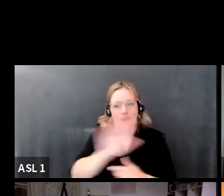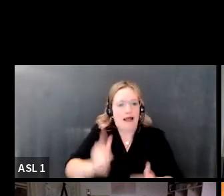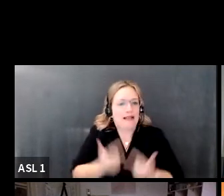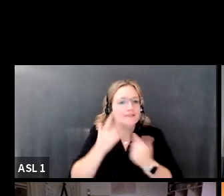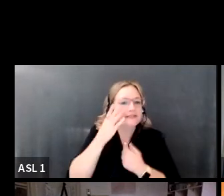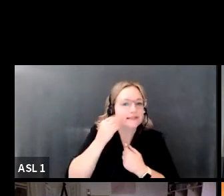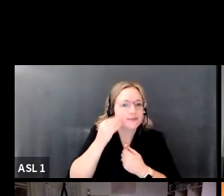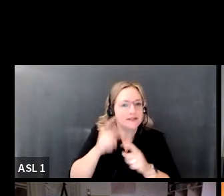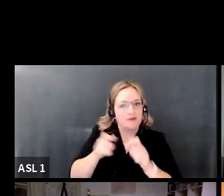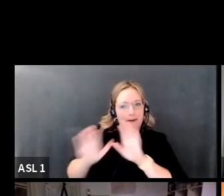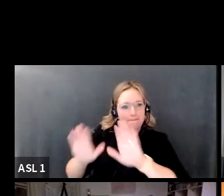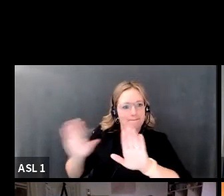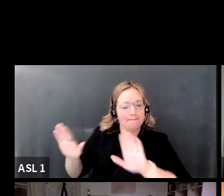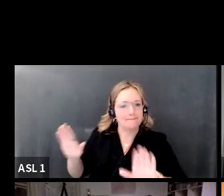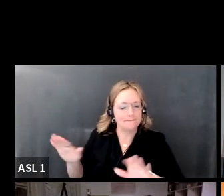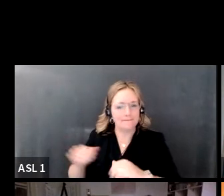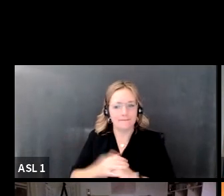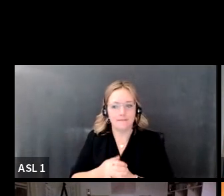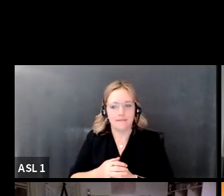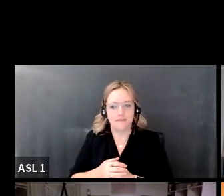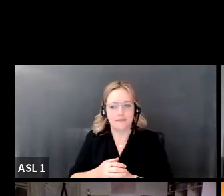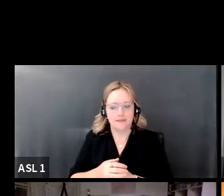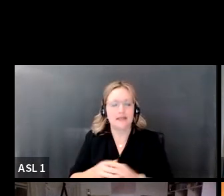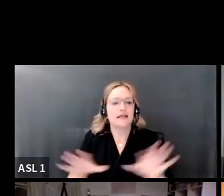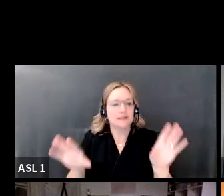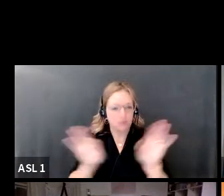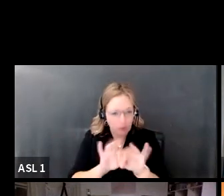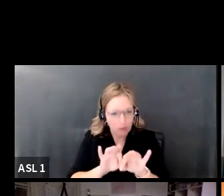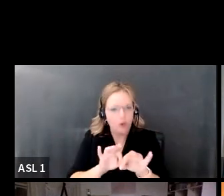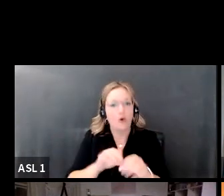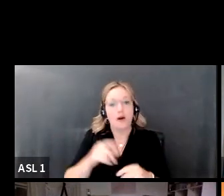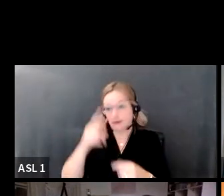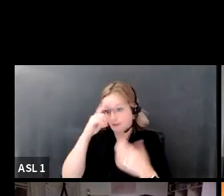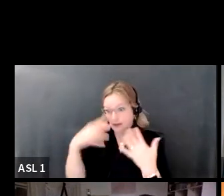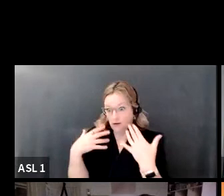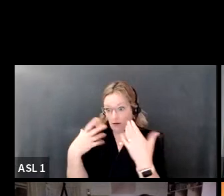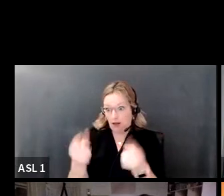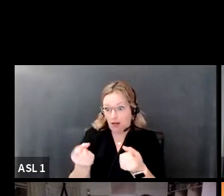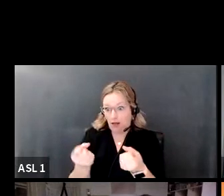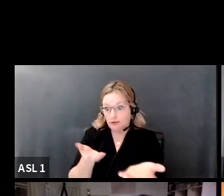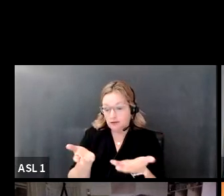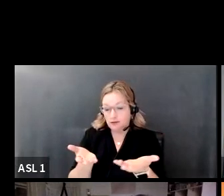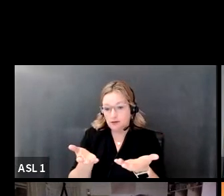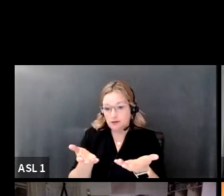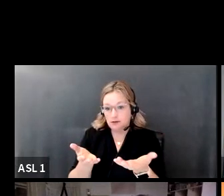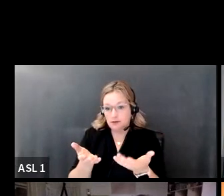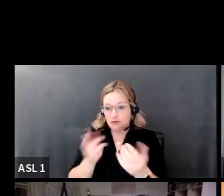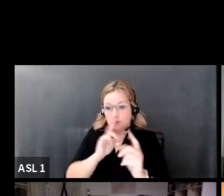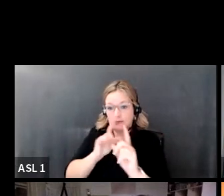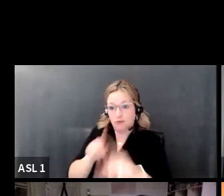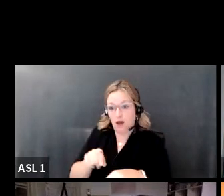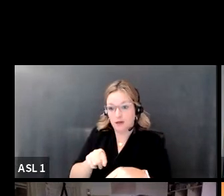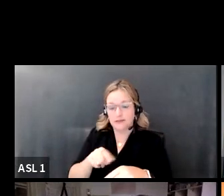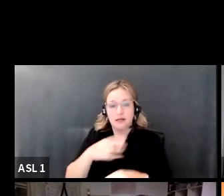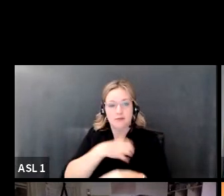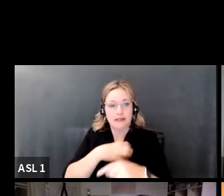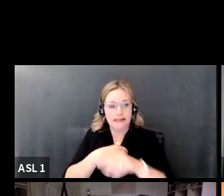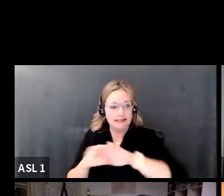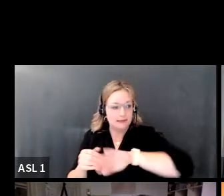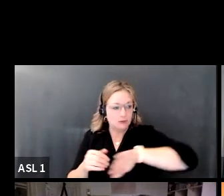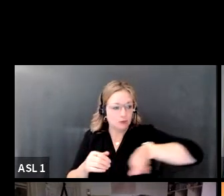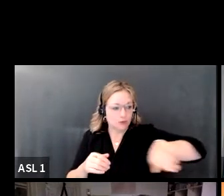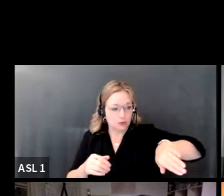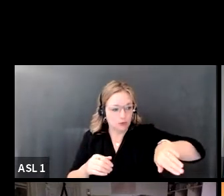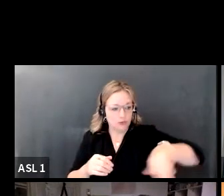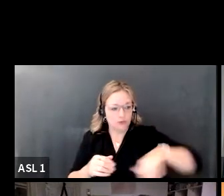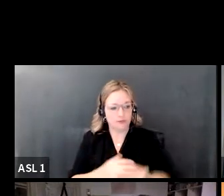um and the amount of harm and why it's important to remove policing from mental health um and the thing is too uh one of the big reasons that i